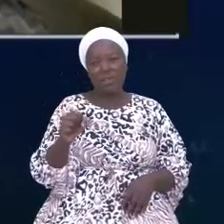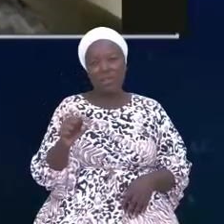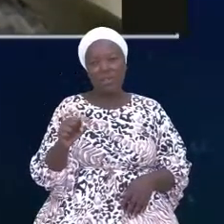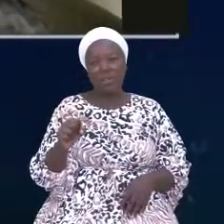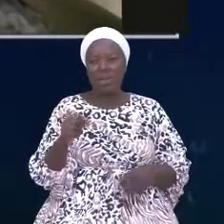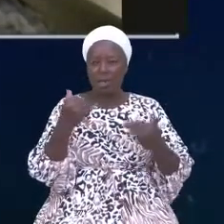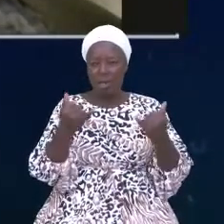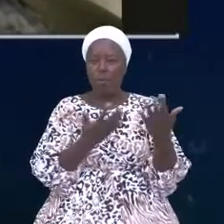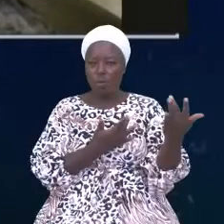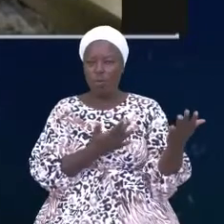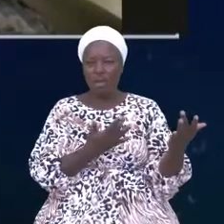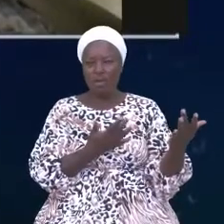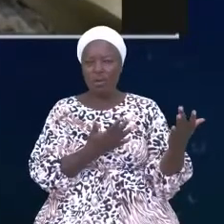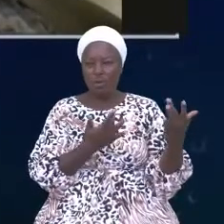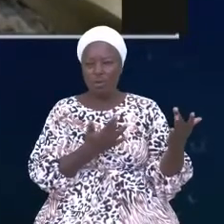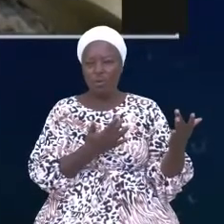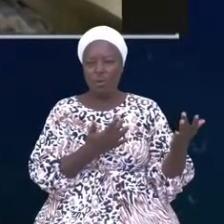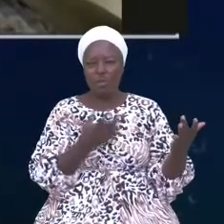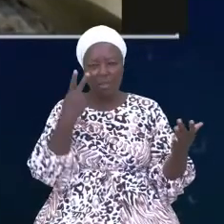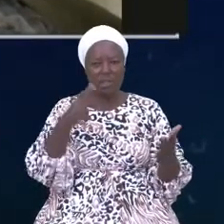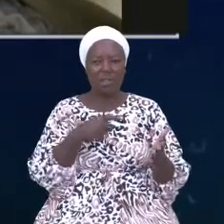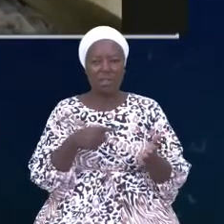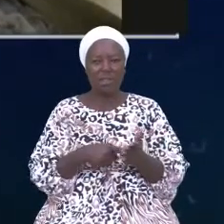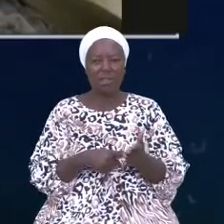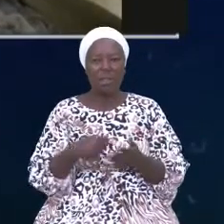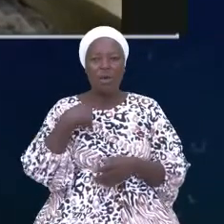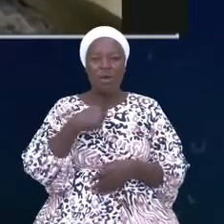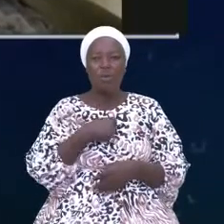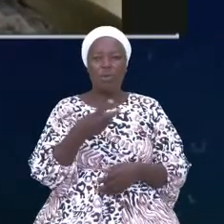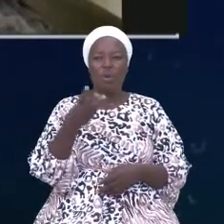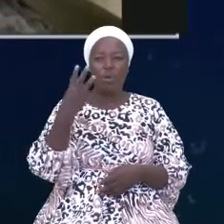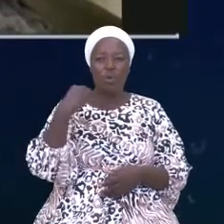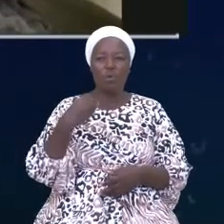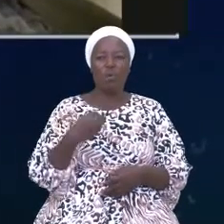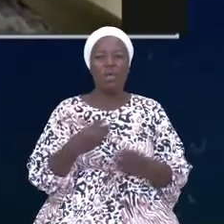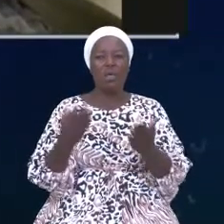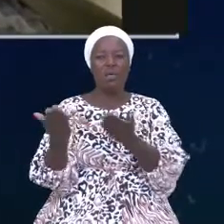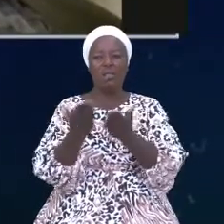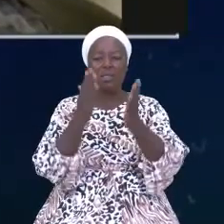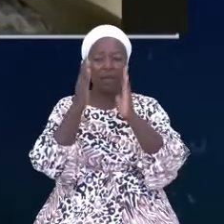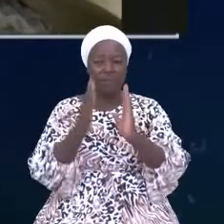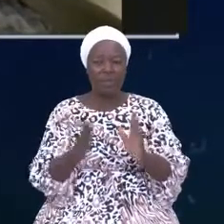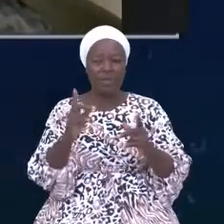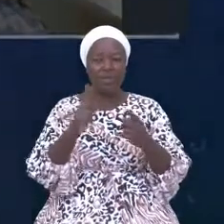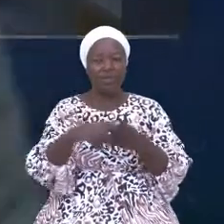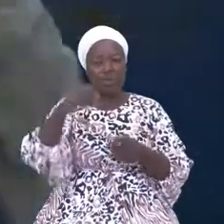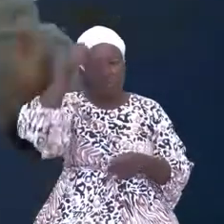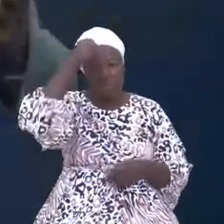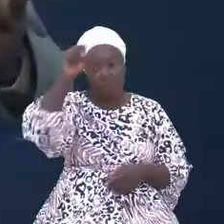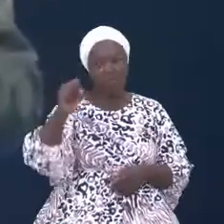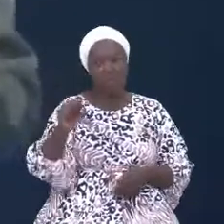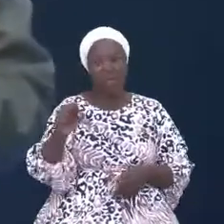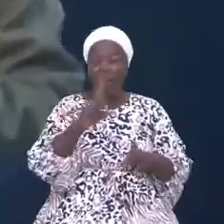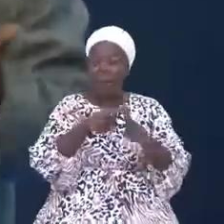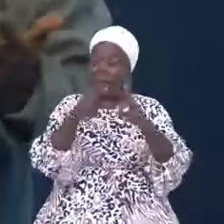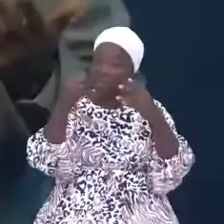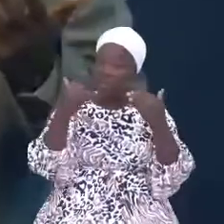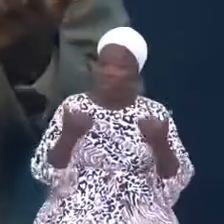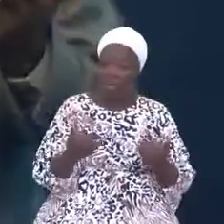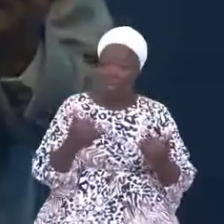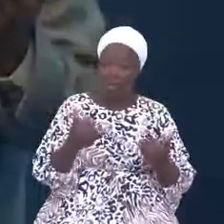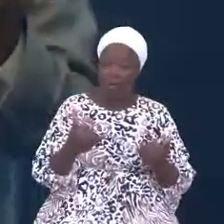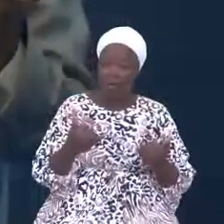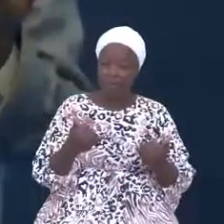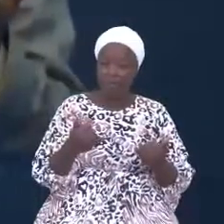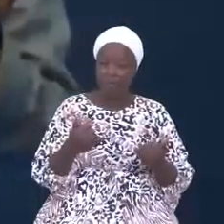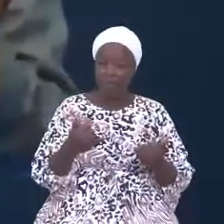Hold on, look at this. We were slaves to disobedience, but now